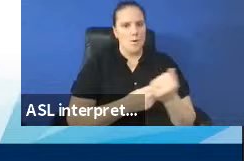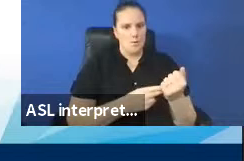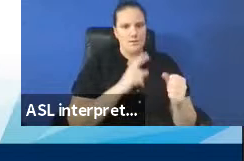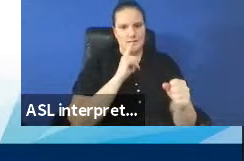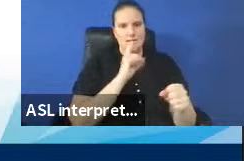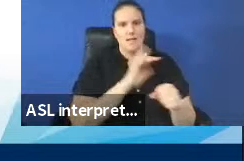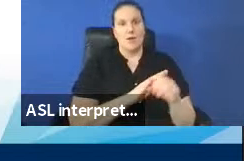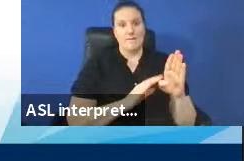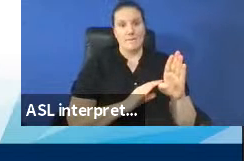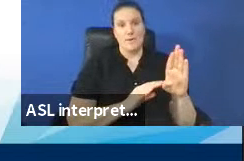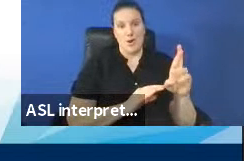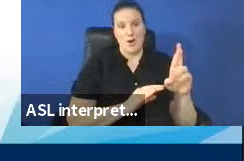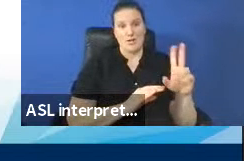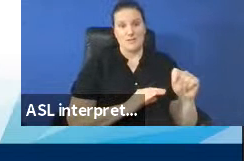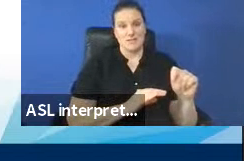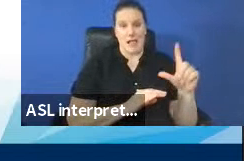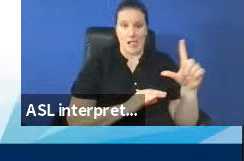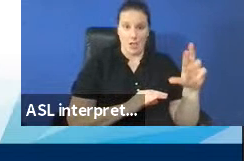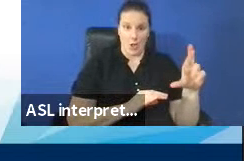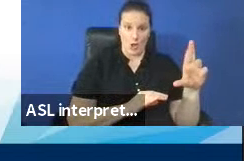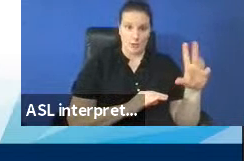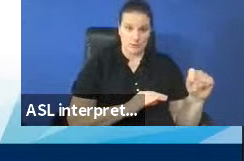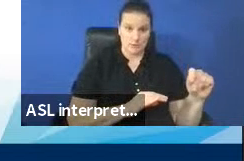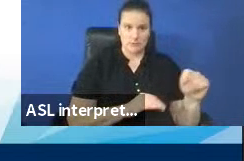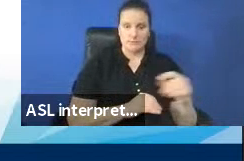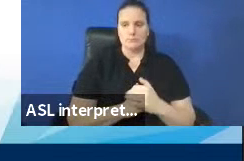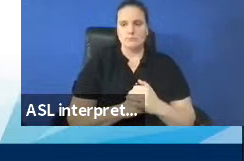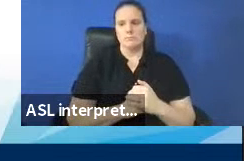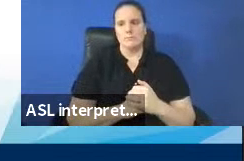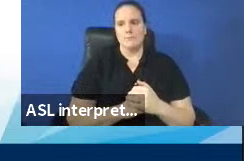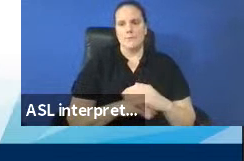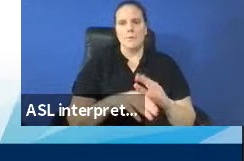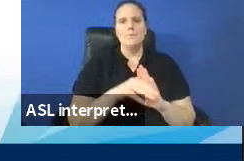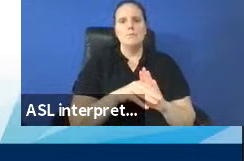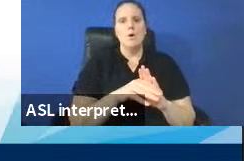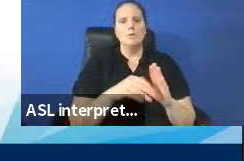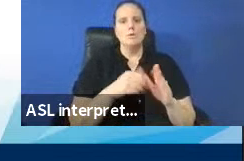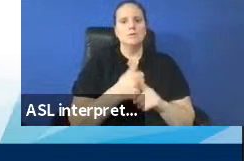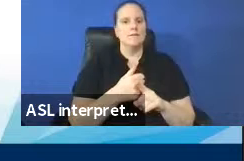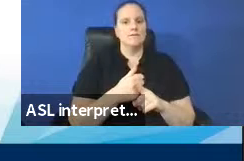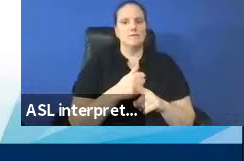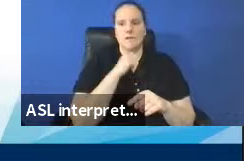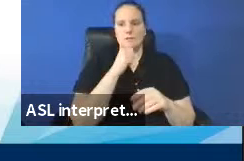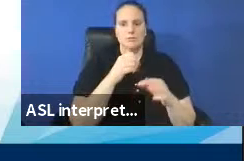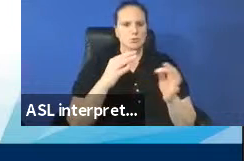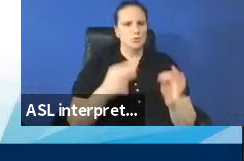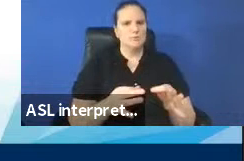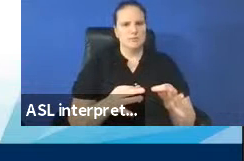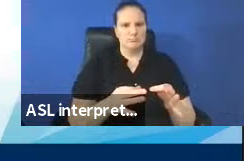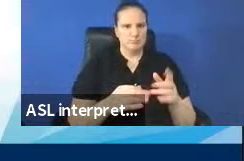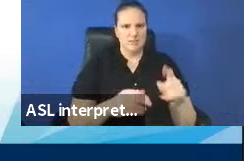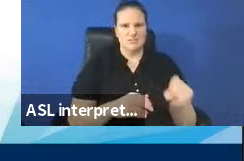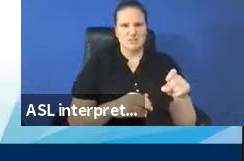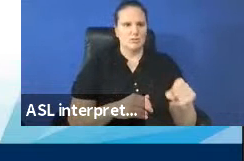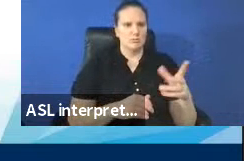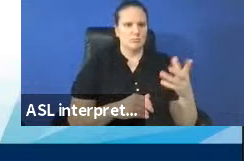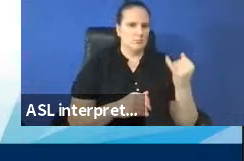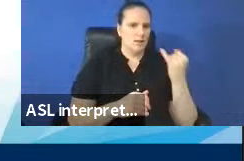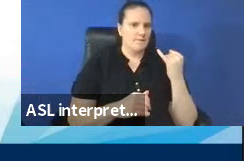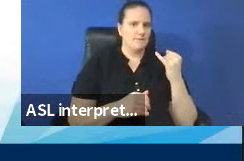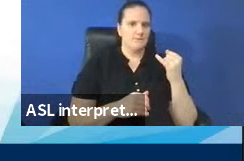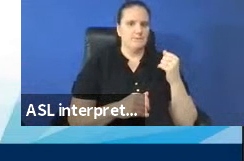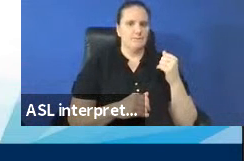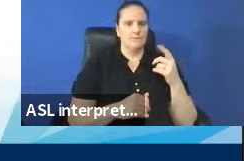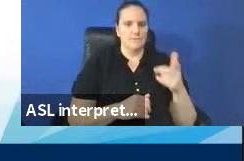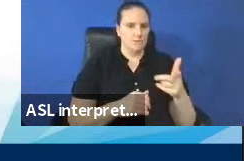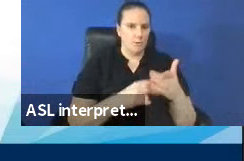dedicated BRT as well as LRT. And so the mode itself would not be a determinant necessarily of whether or not the program